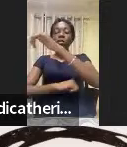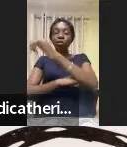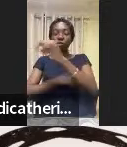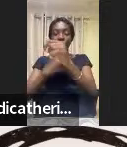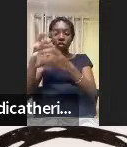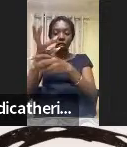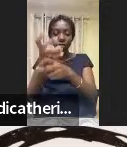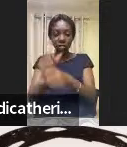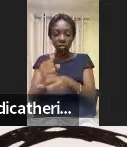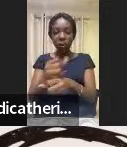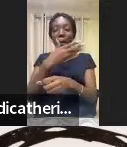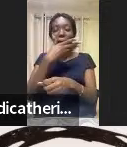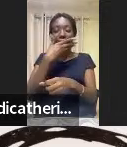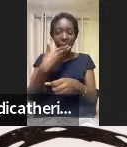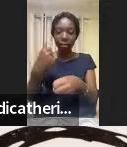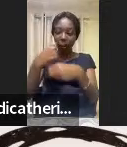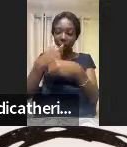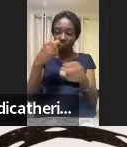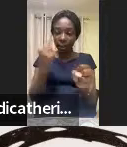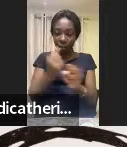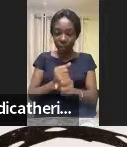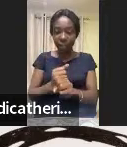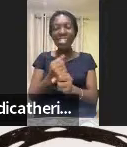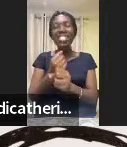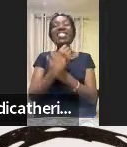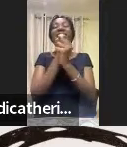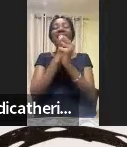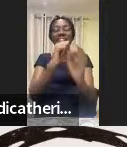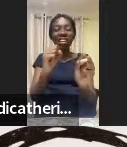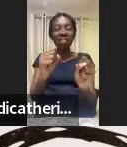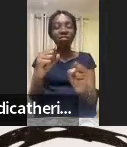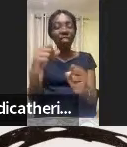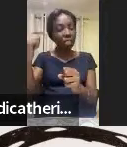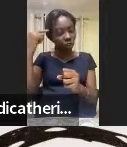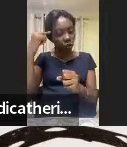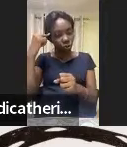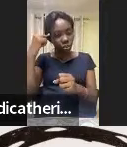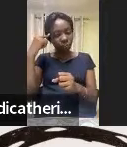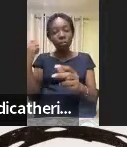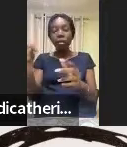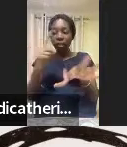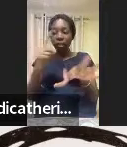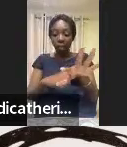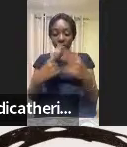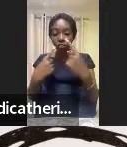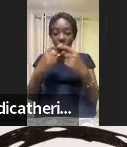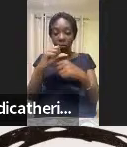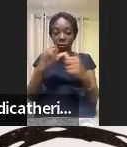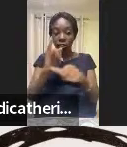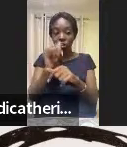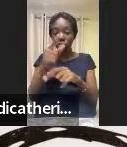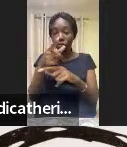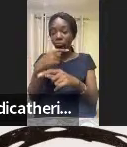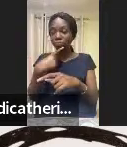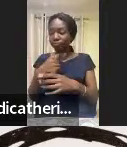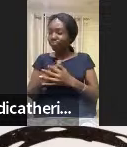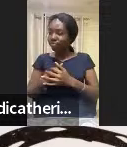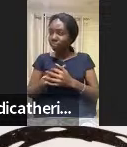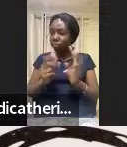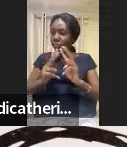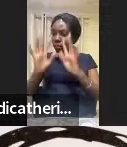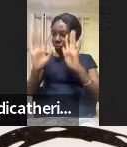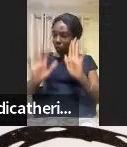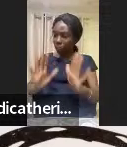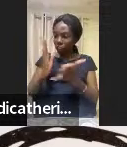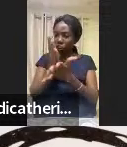and create that psychological safety. You know, when I talked about it, I said it's important that people feel safe to share